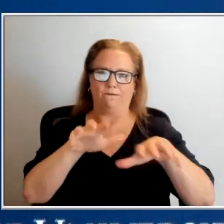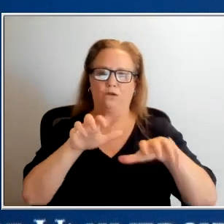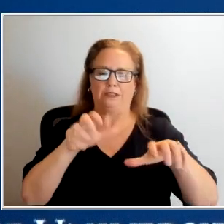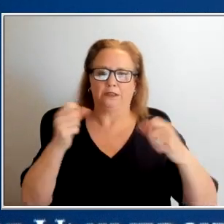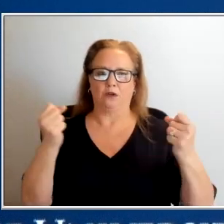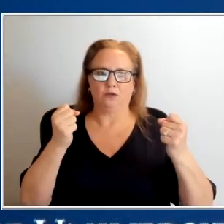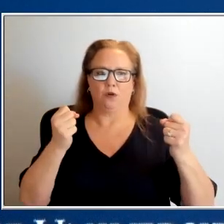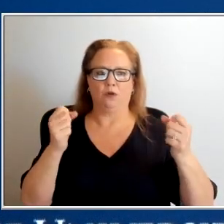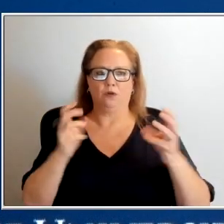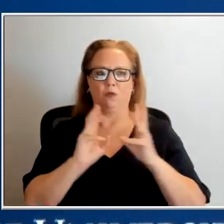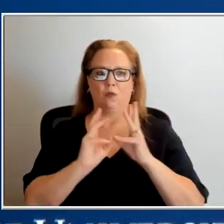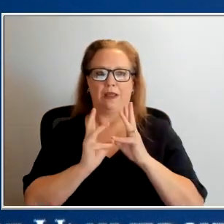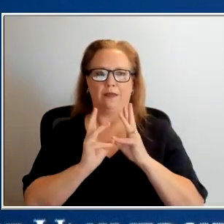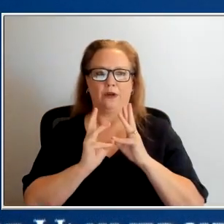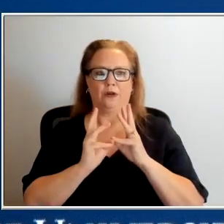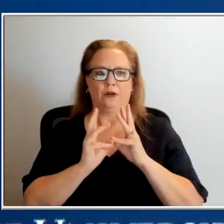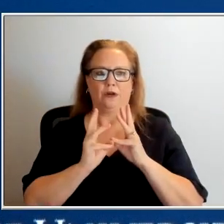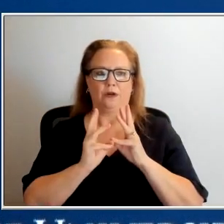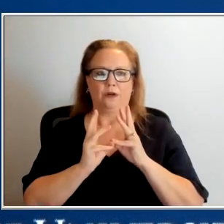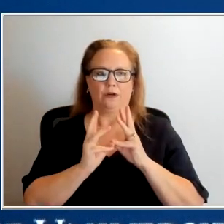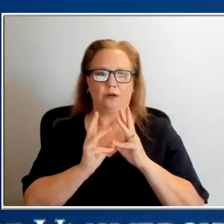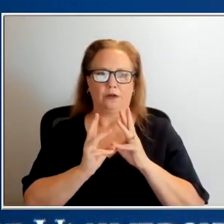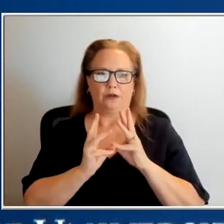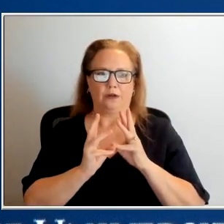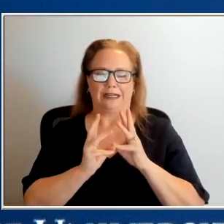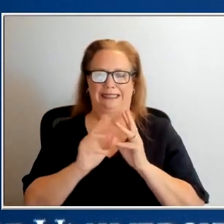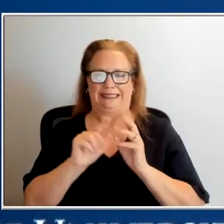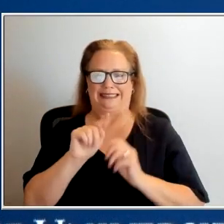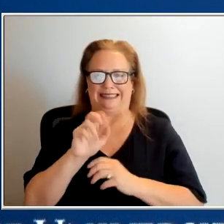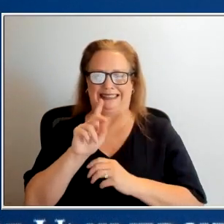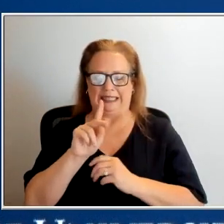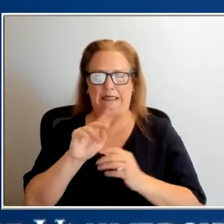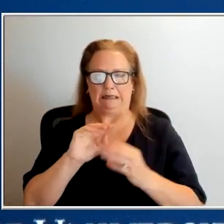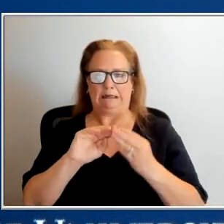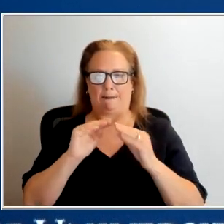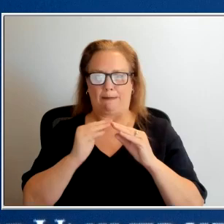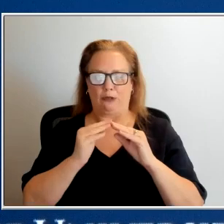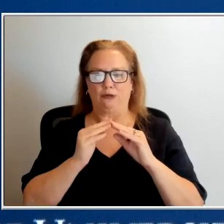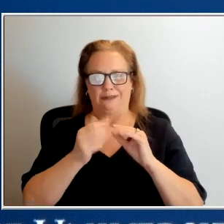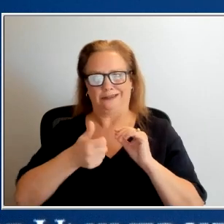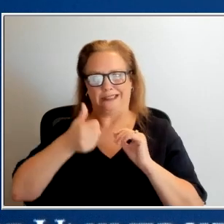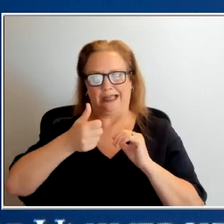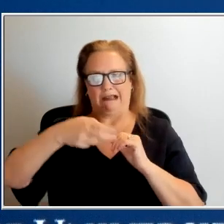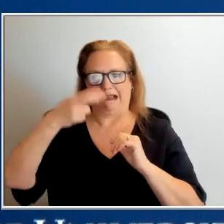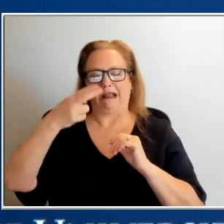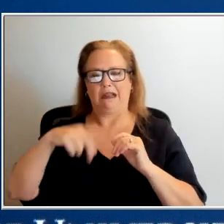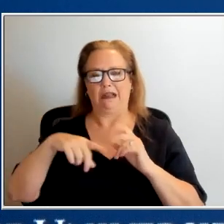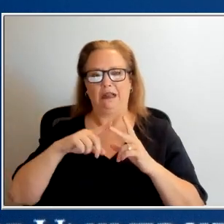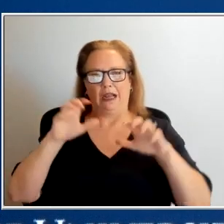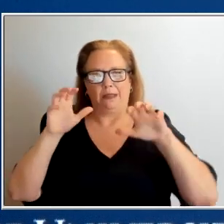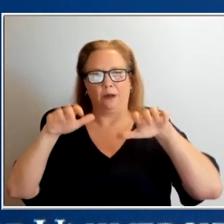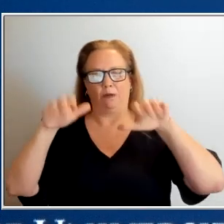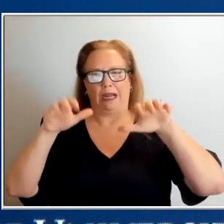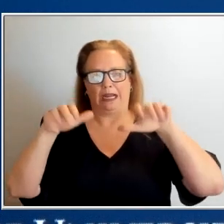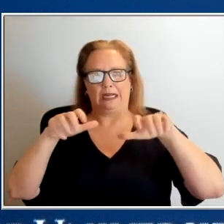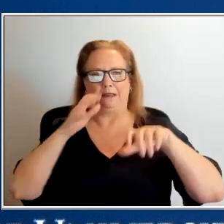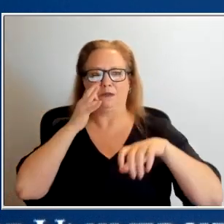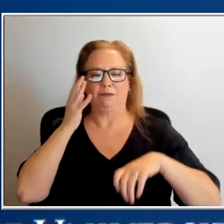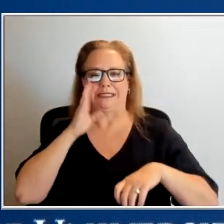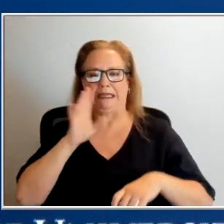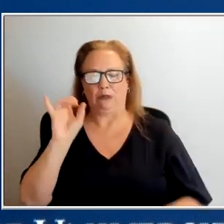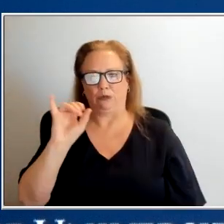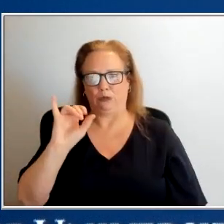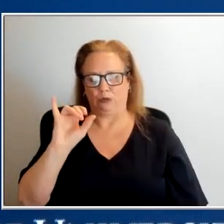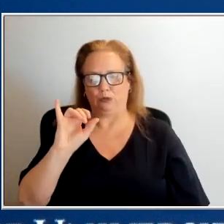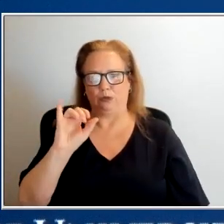so those tick populations can stay high. And of course, with all the rain we're having, those mosquito populations